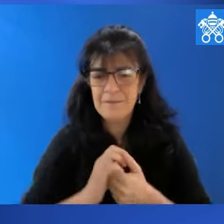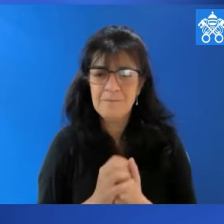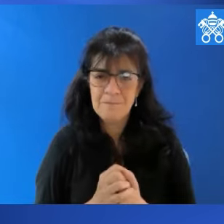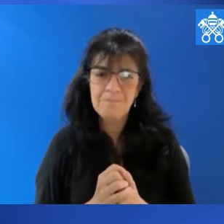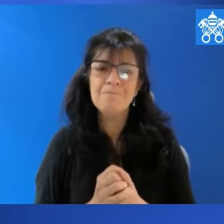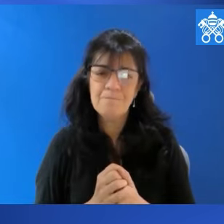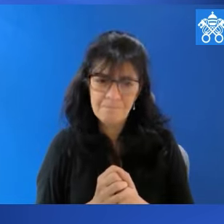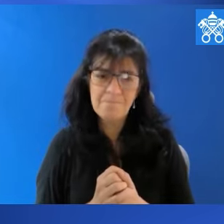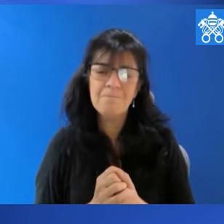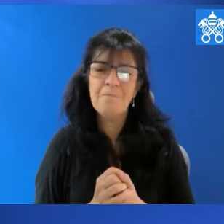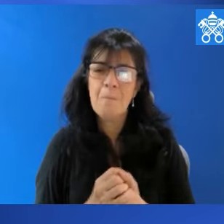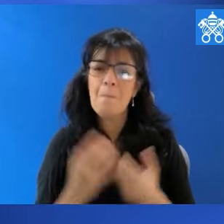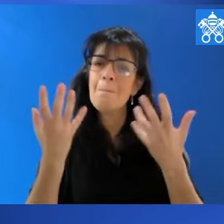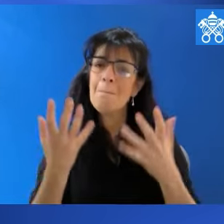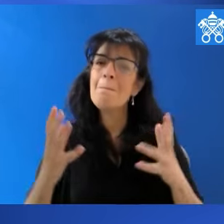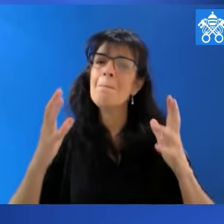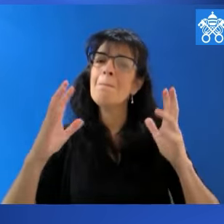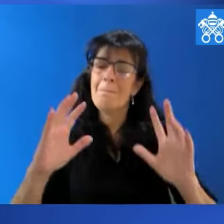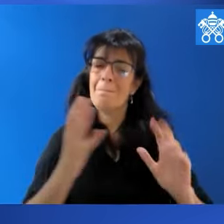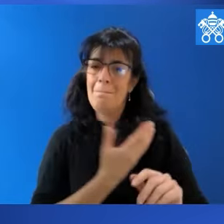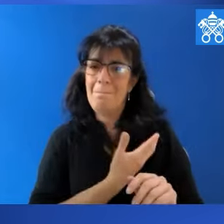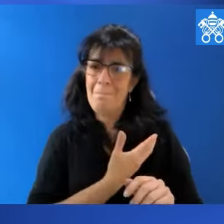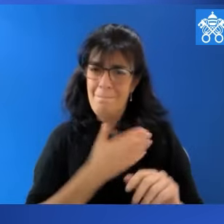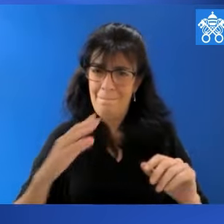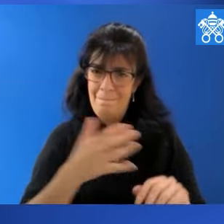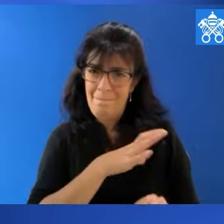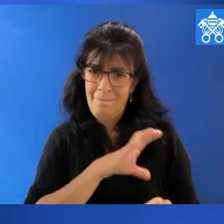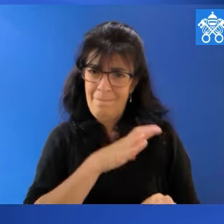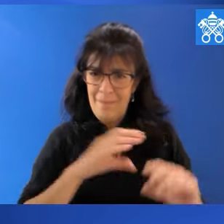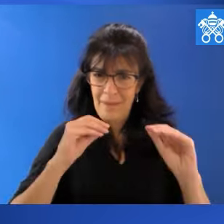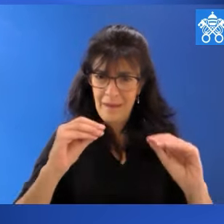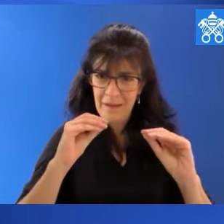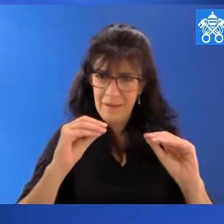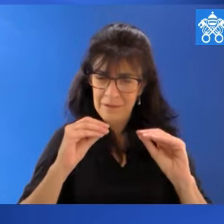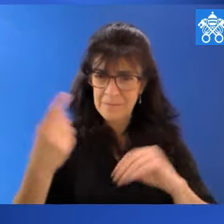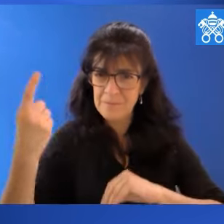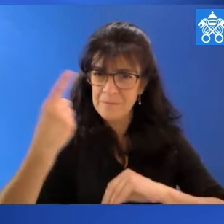Pope Francis, they are concluding his catechesis, his teaching today.